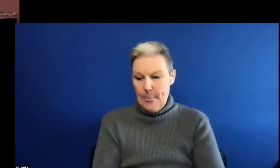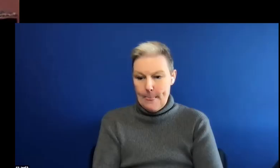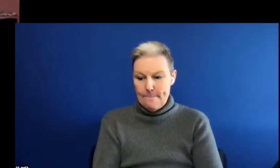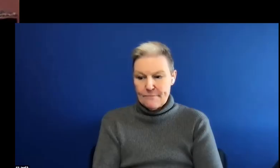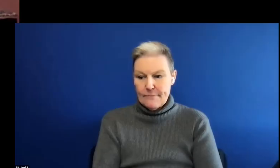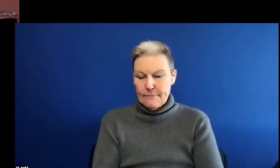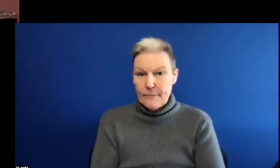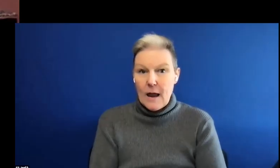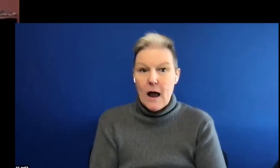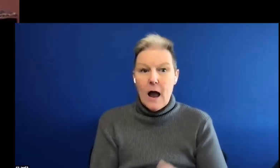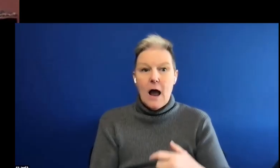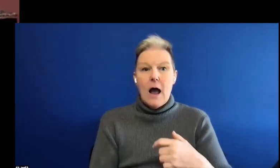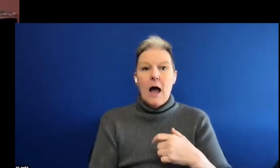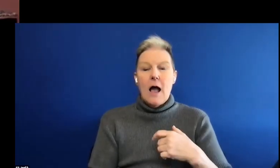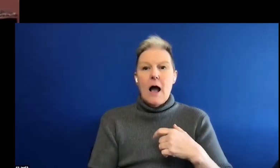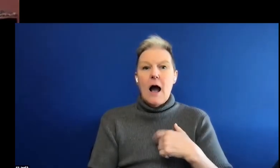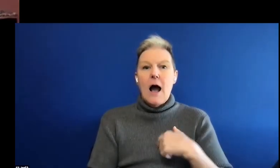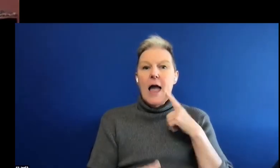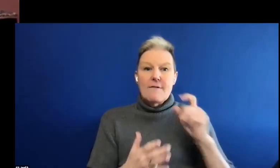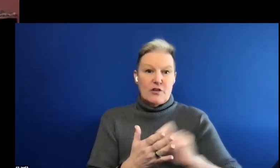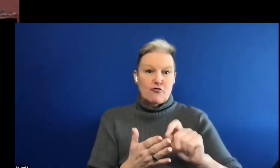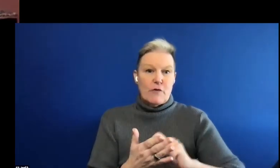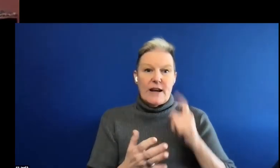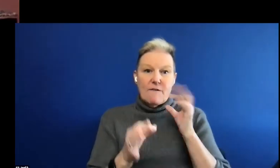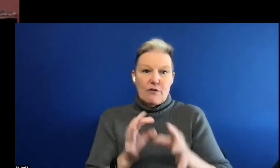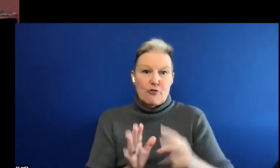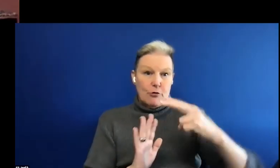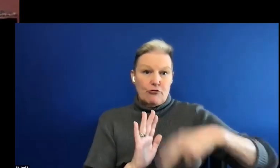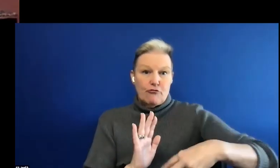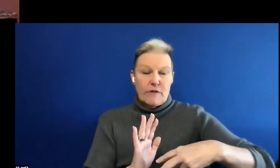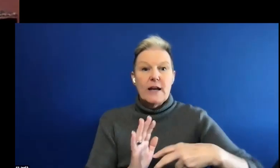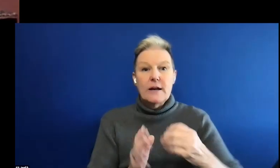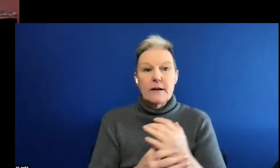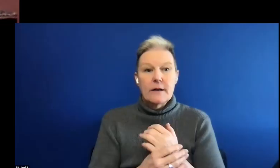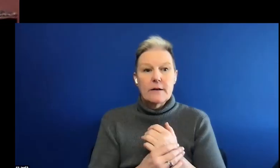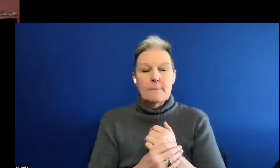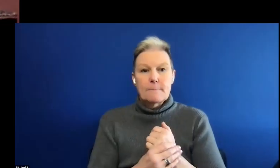I've got this written out for the interpreter to read